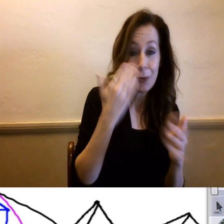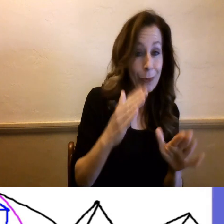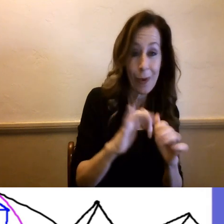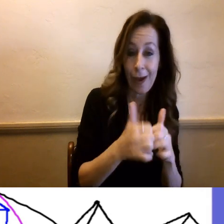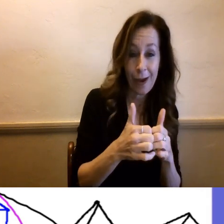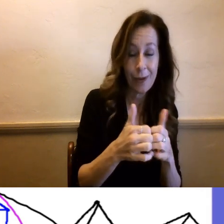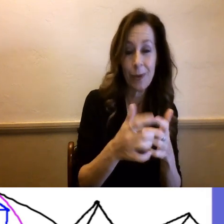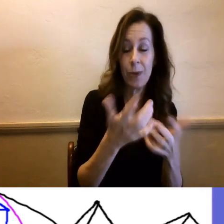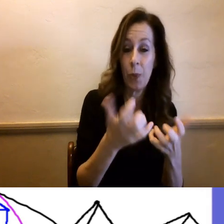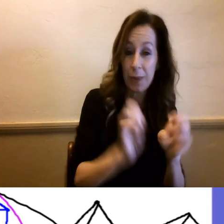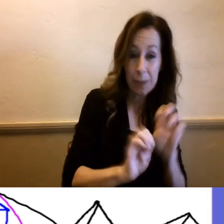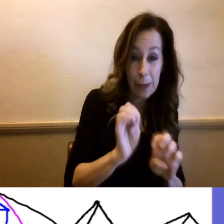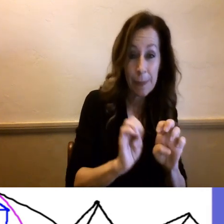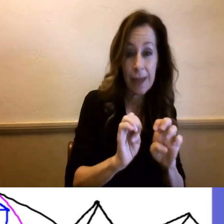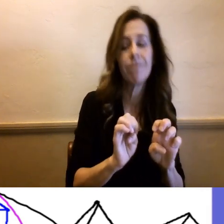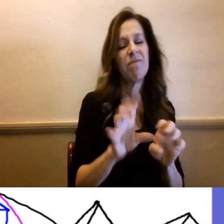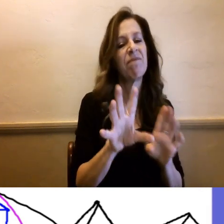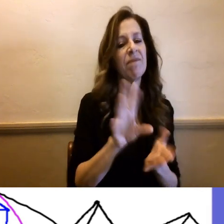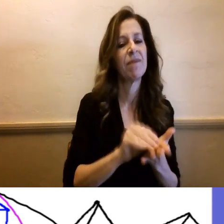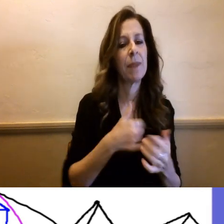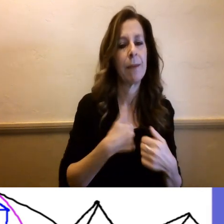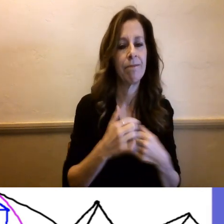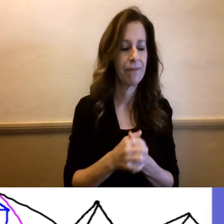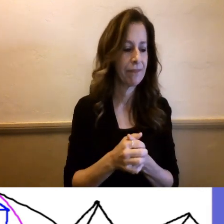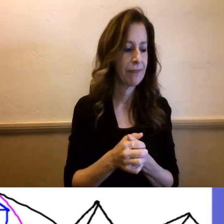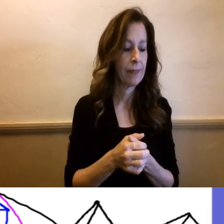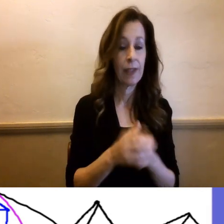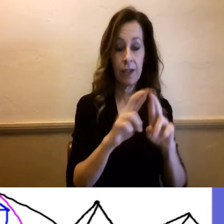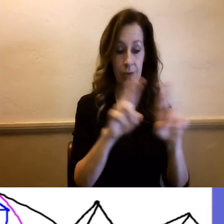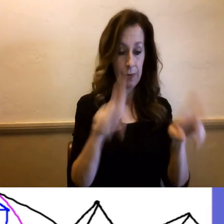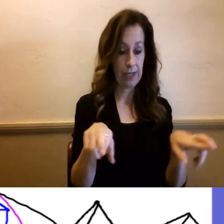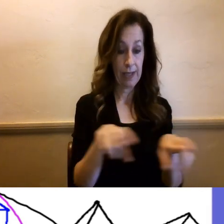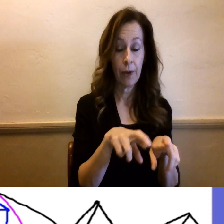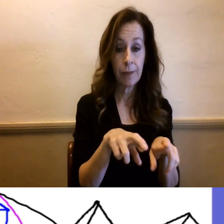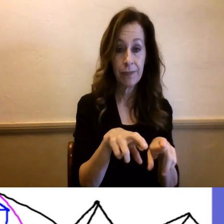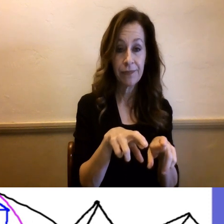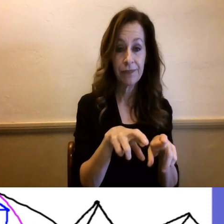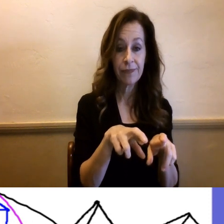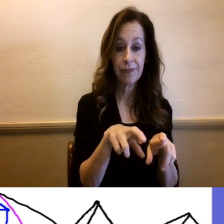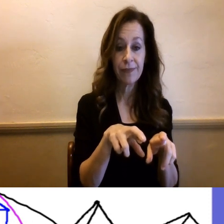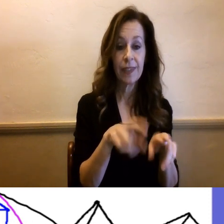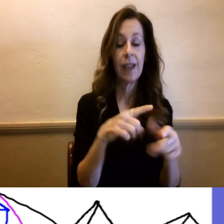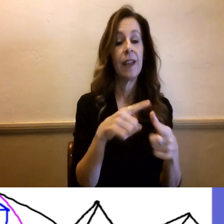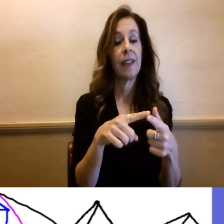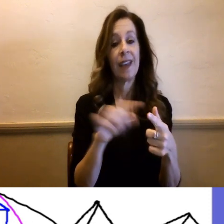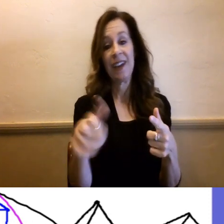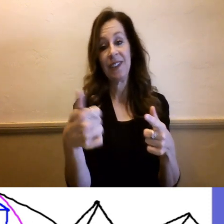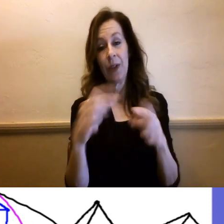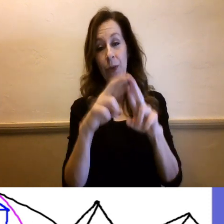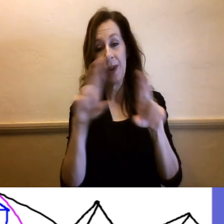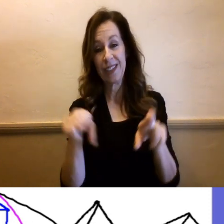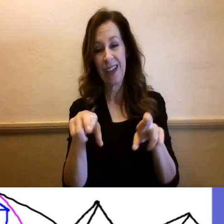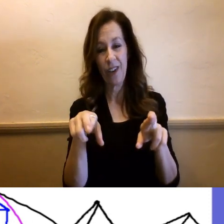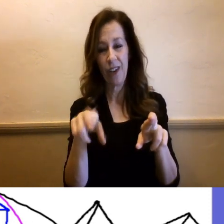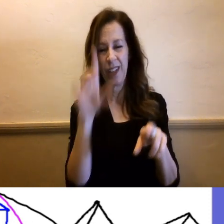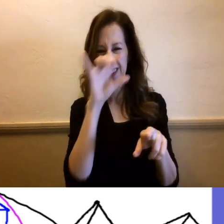want to experiment, all right, this is what I do. I draw a rectangle, and then I'll draw